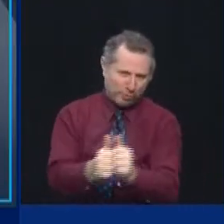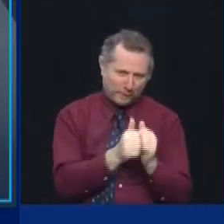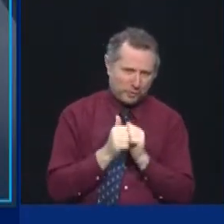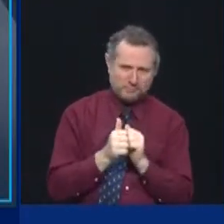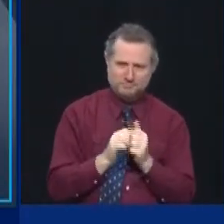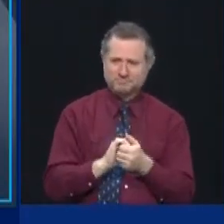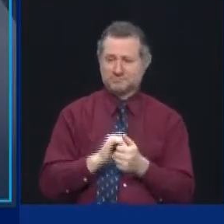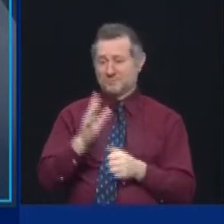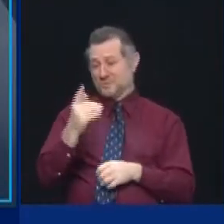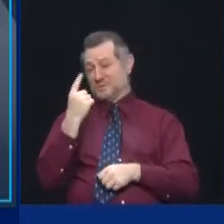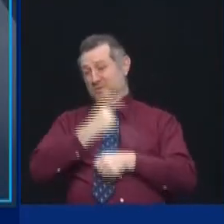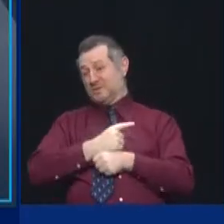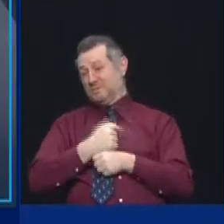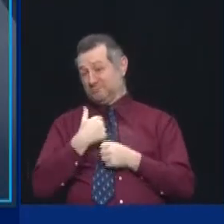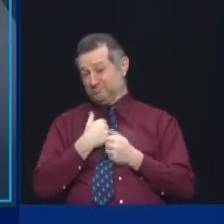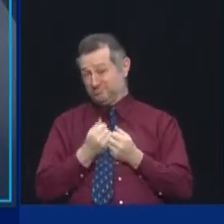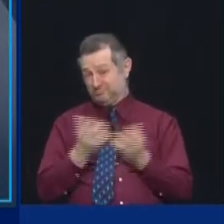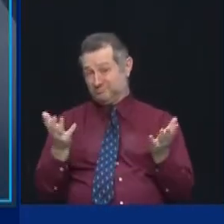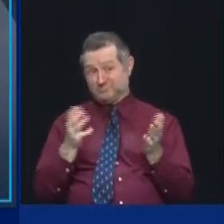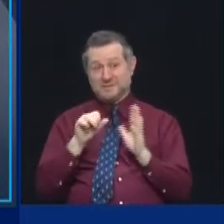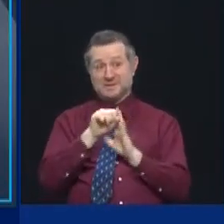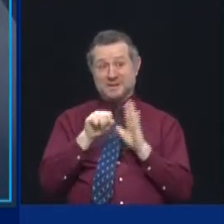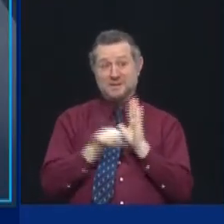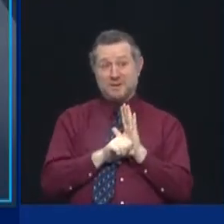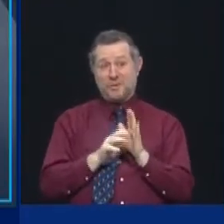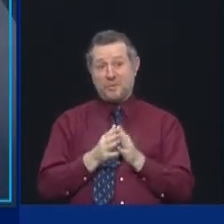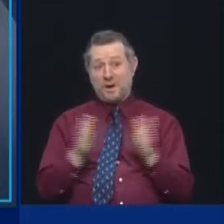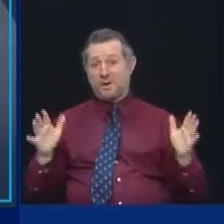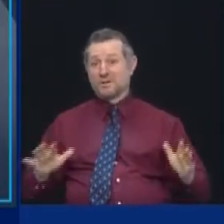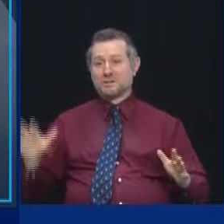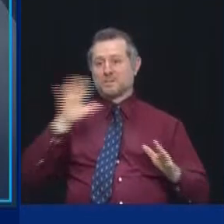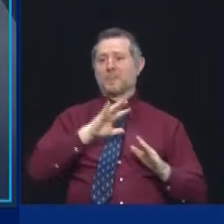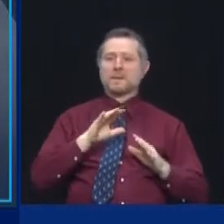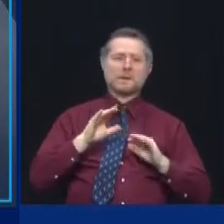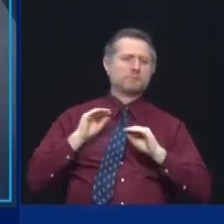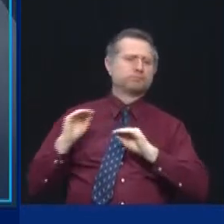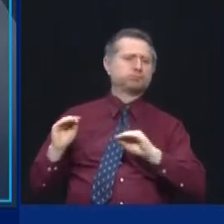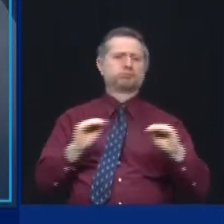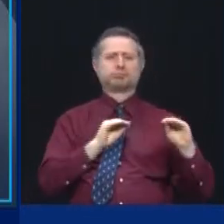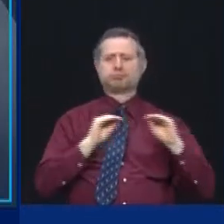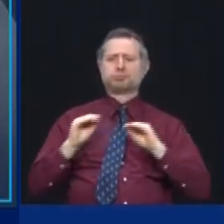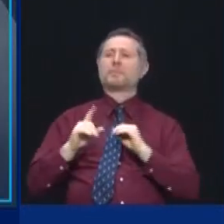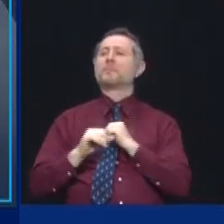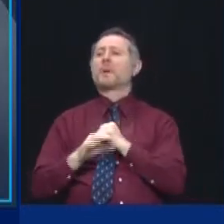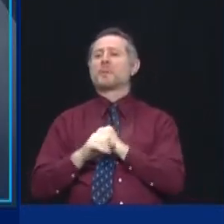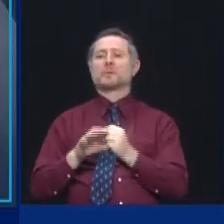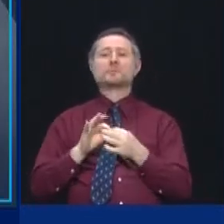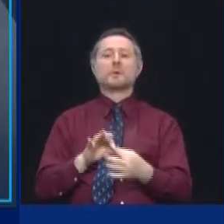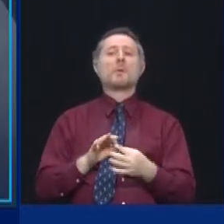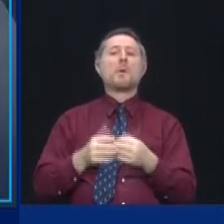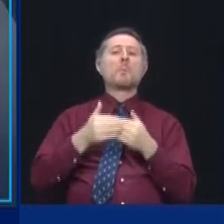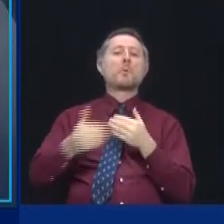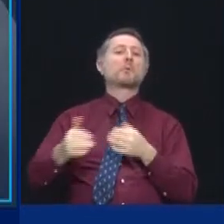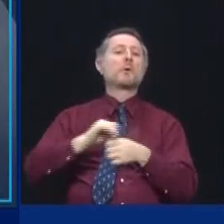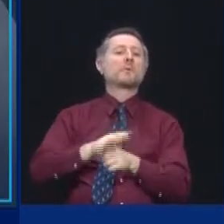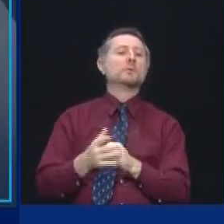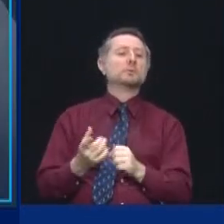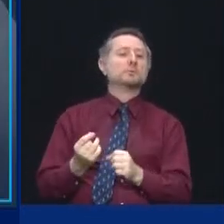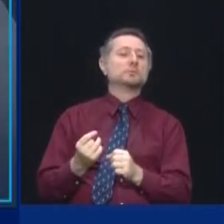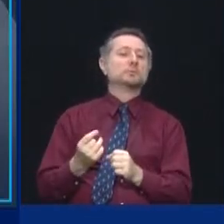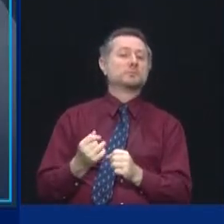before. Middle of the Great Depression, nobody's working. What does New York do? We build the Empire State Building. Why? To show